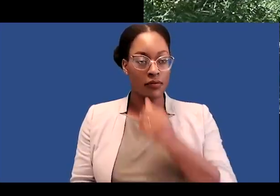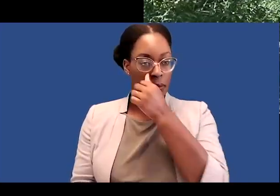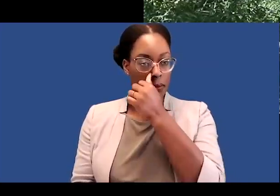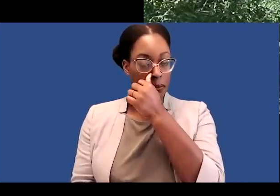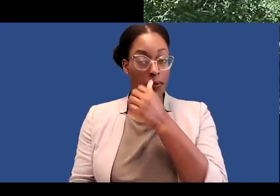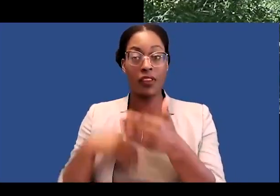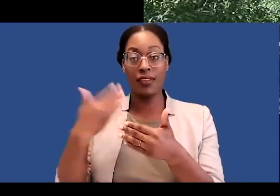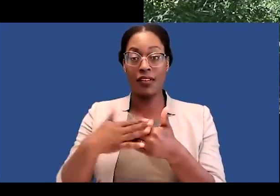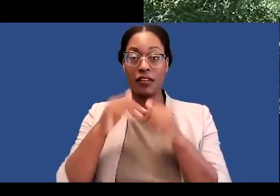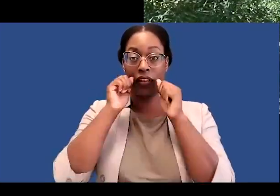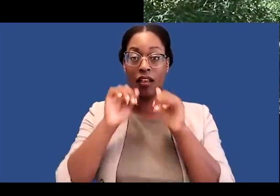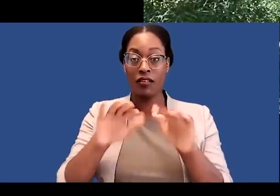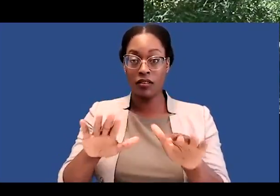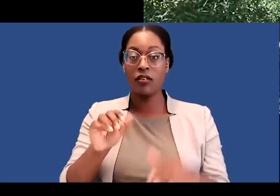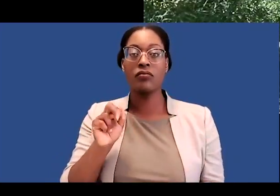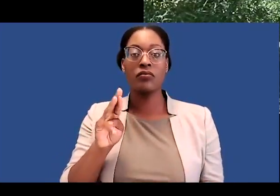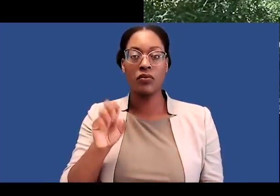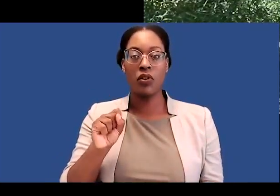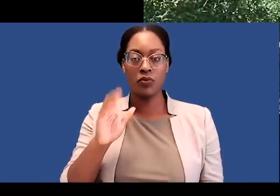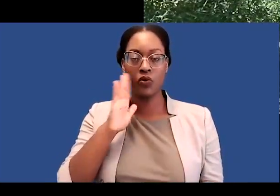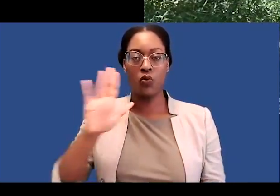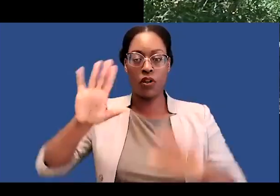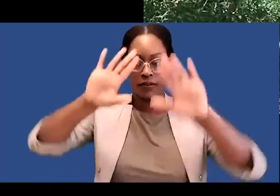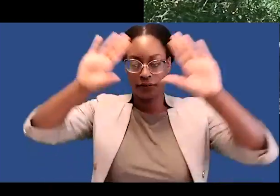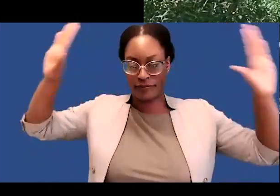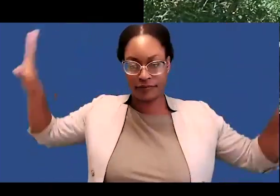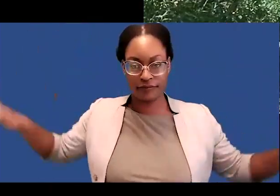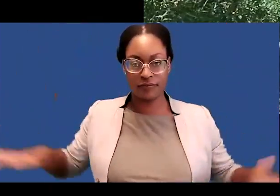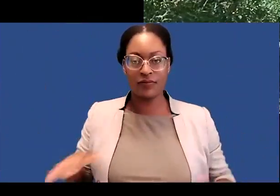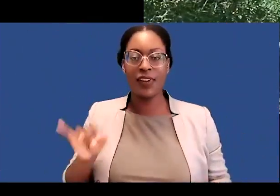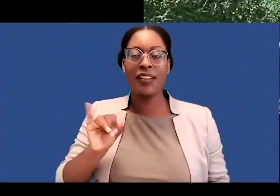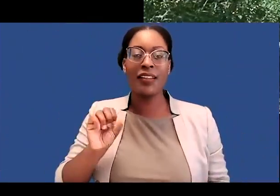On your next exhale, bring the arms out to your sides and swan dive down.